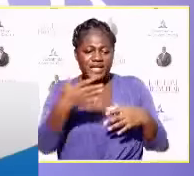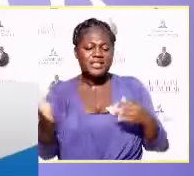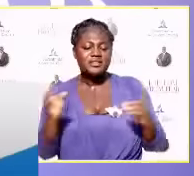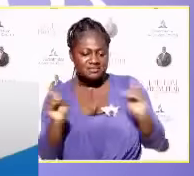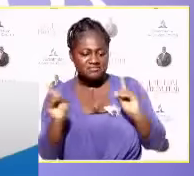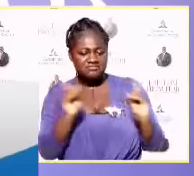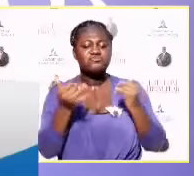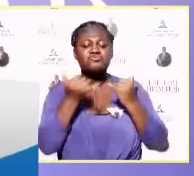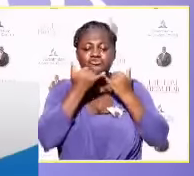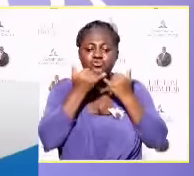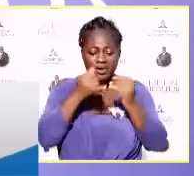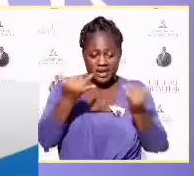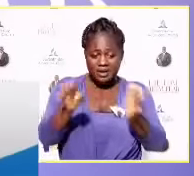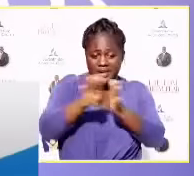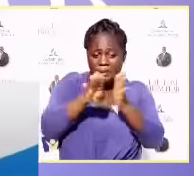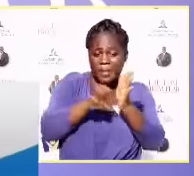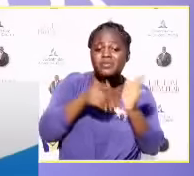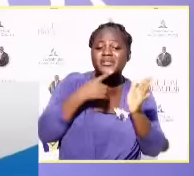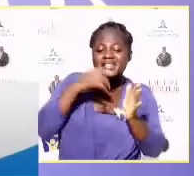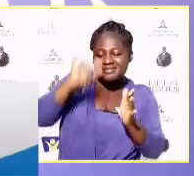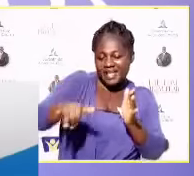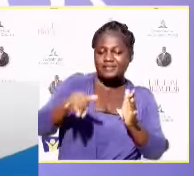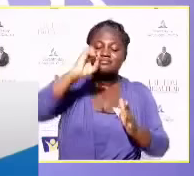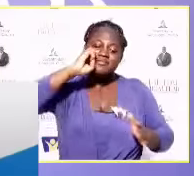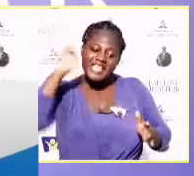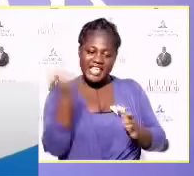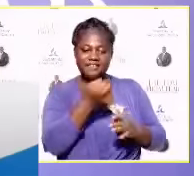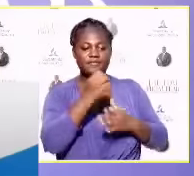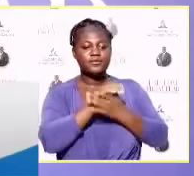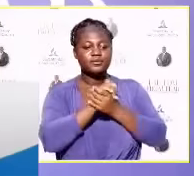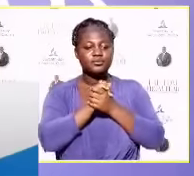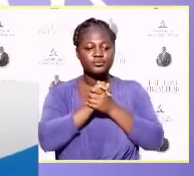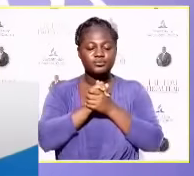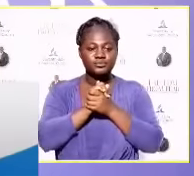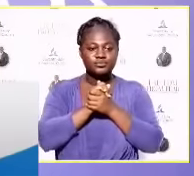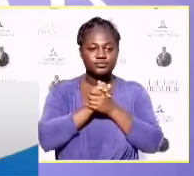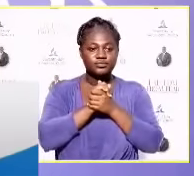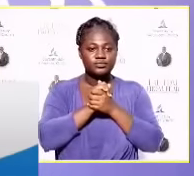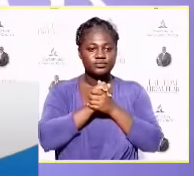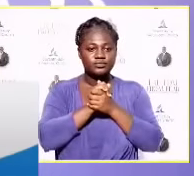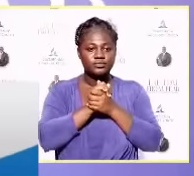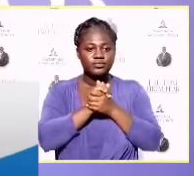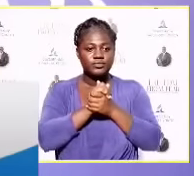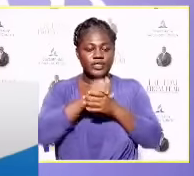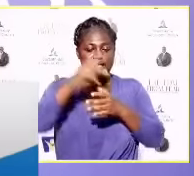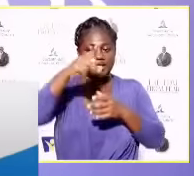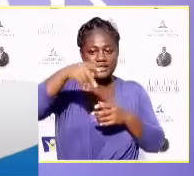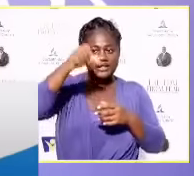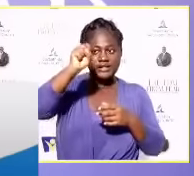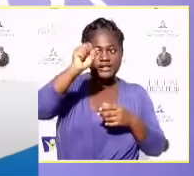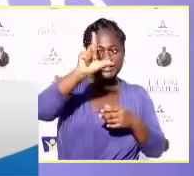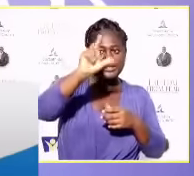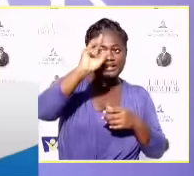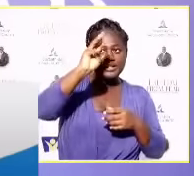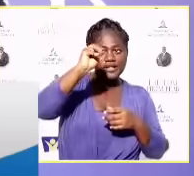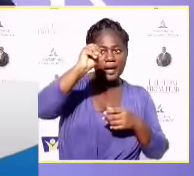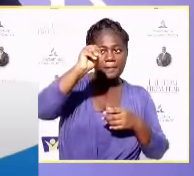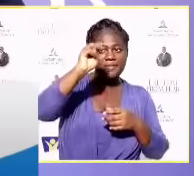the Bible calls that evil. Bible say you're go to Psalm 50.